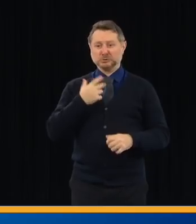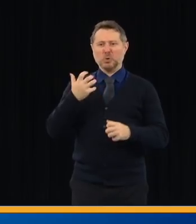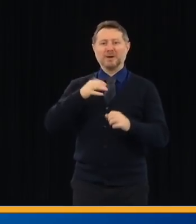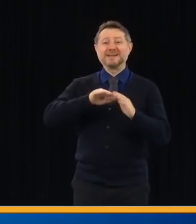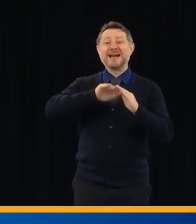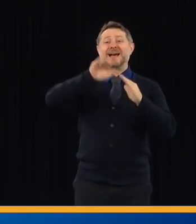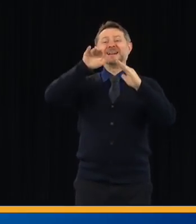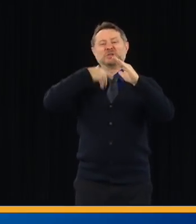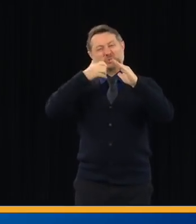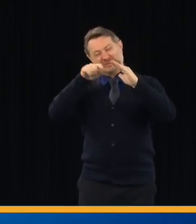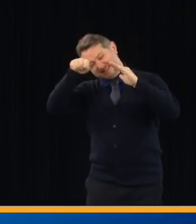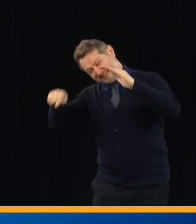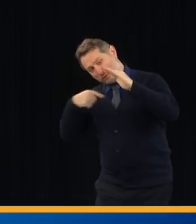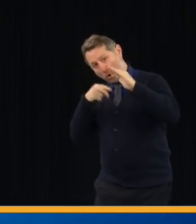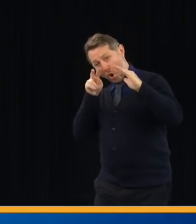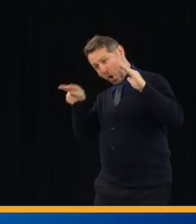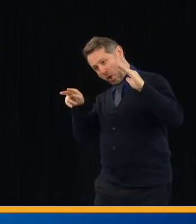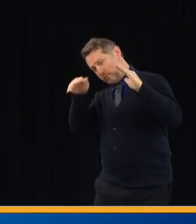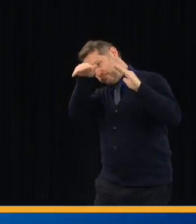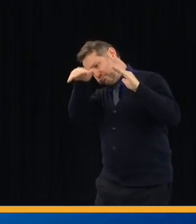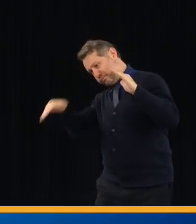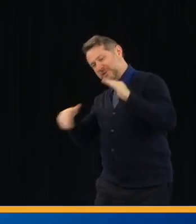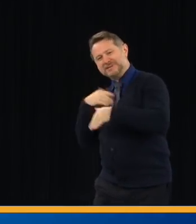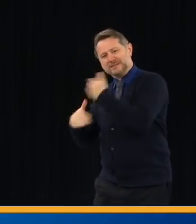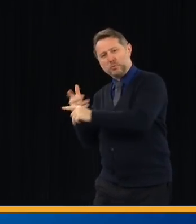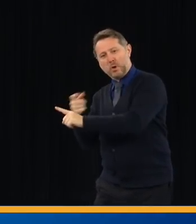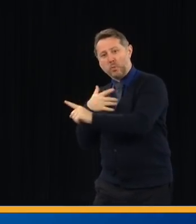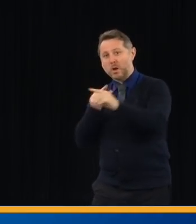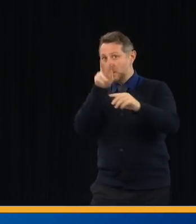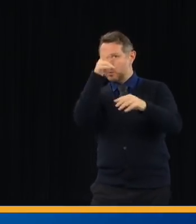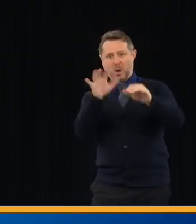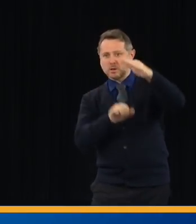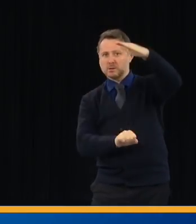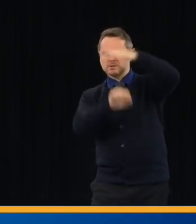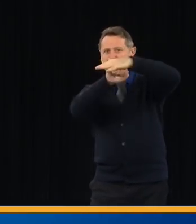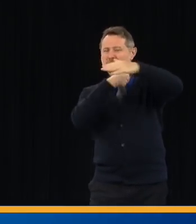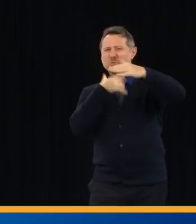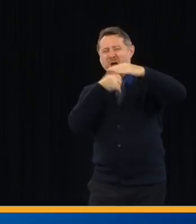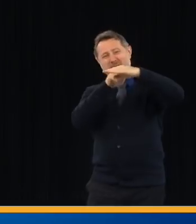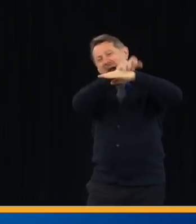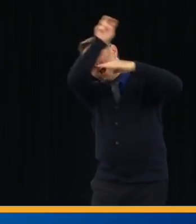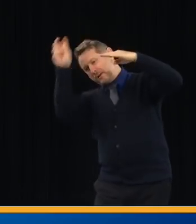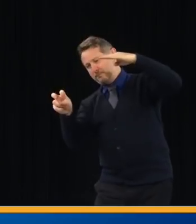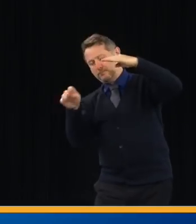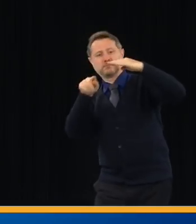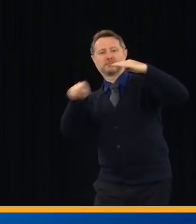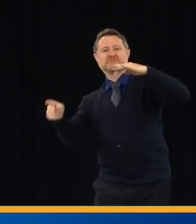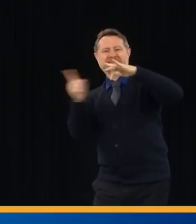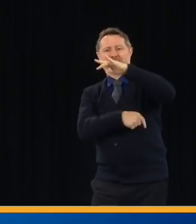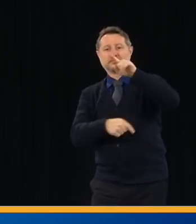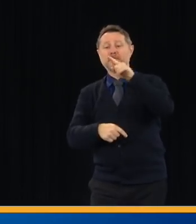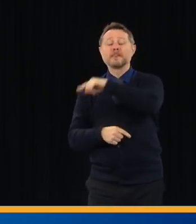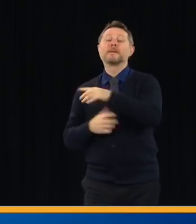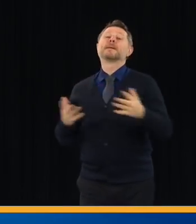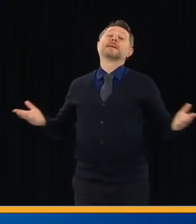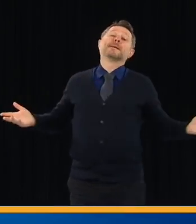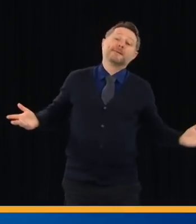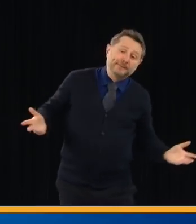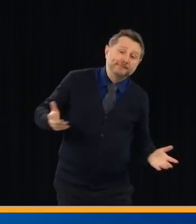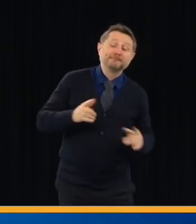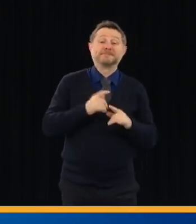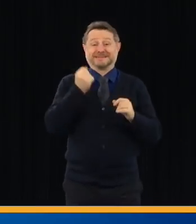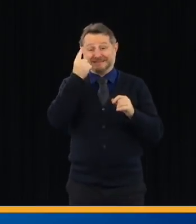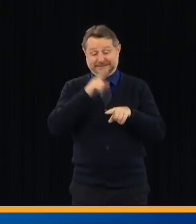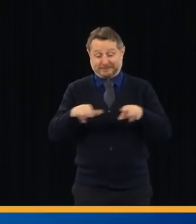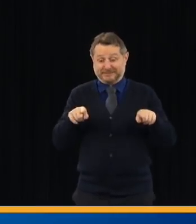that apex, and let's just slide down that mountain. On the other hand, we have